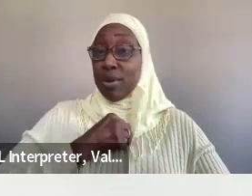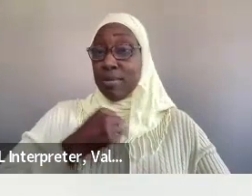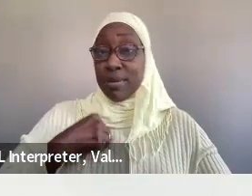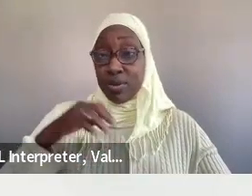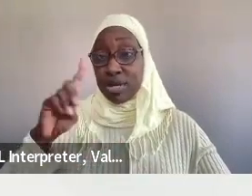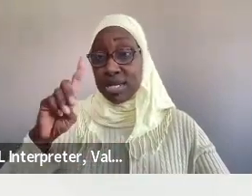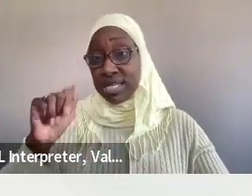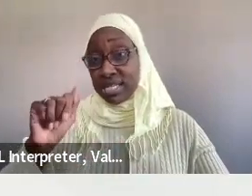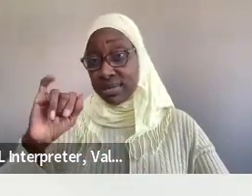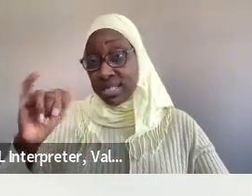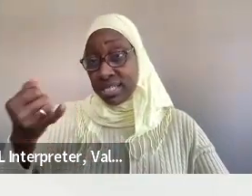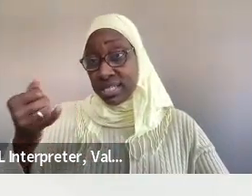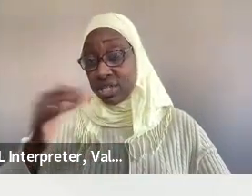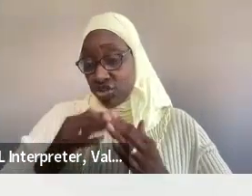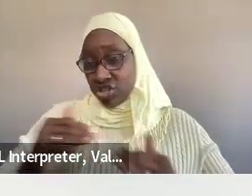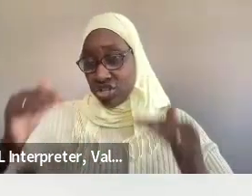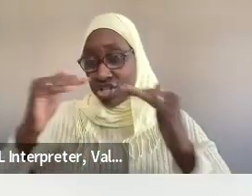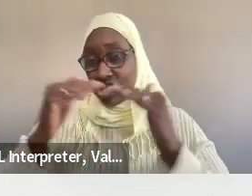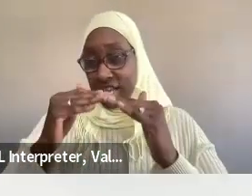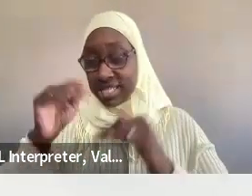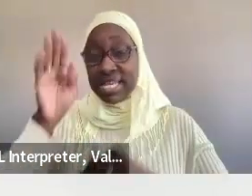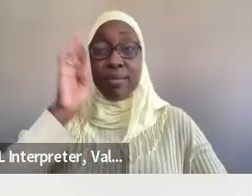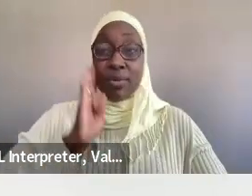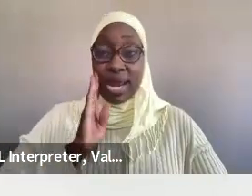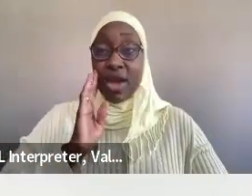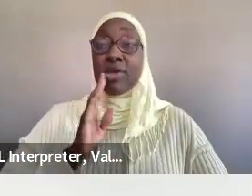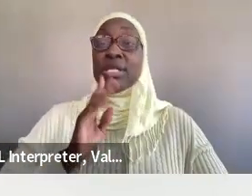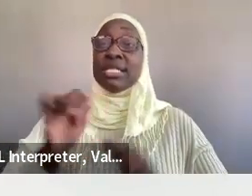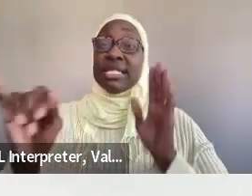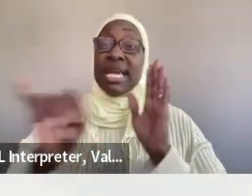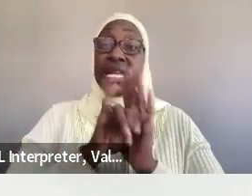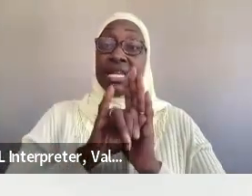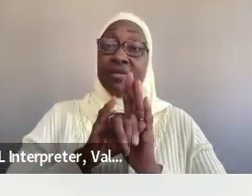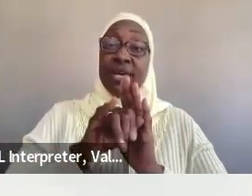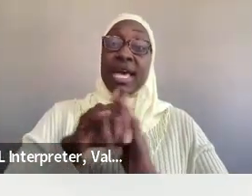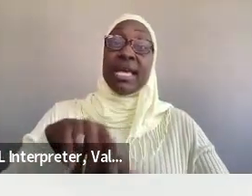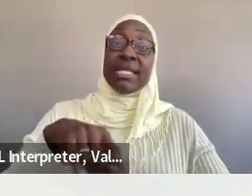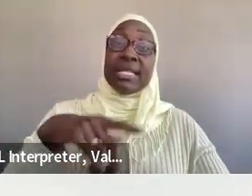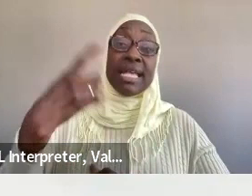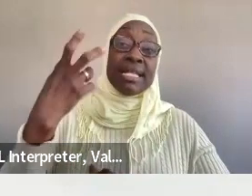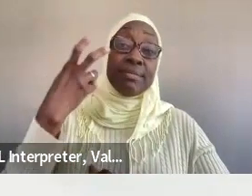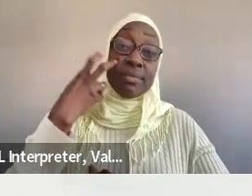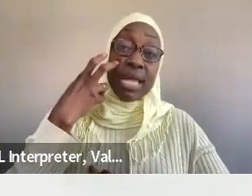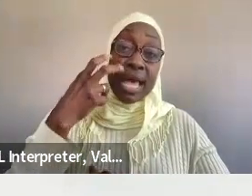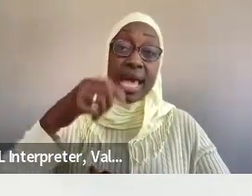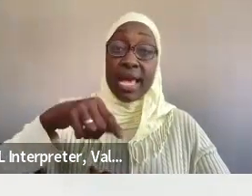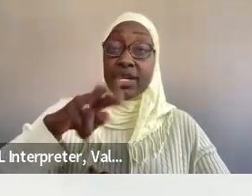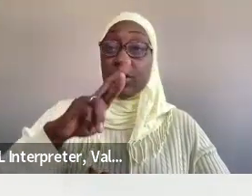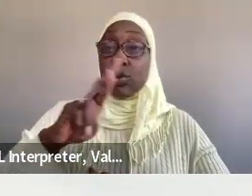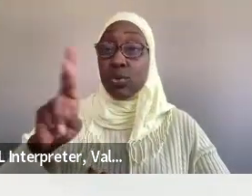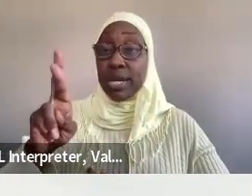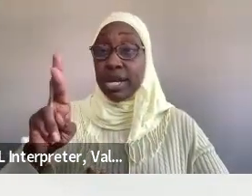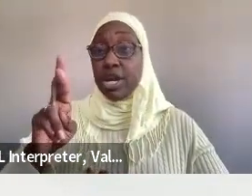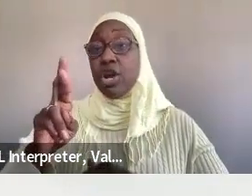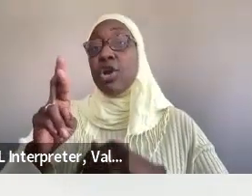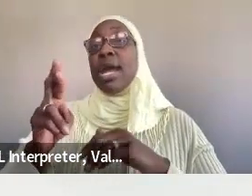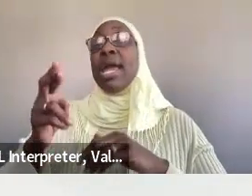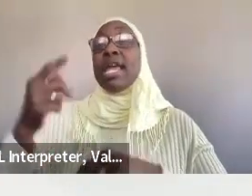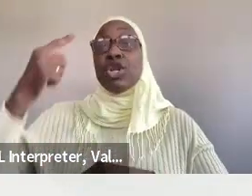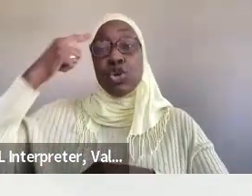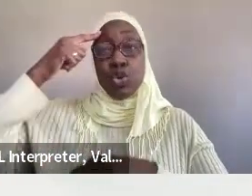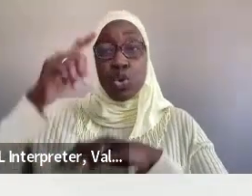and identifies as blind, queer, and neurodivergent, and hopes to continue to help create spaces where disabled students can find